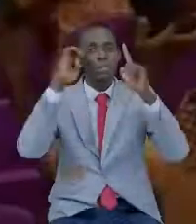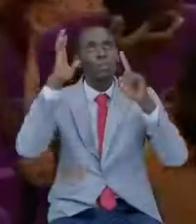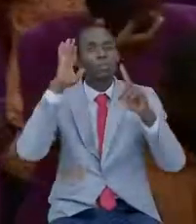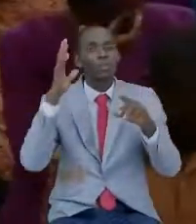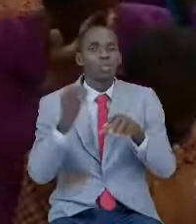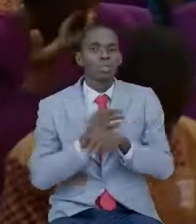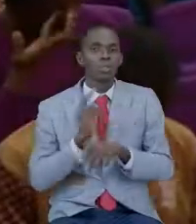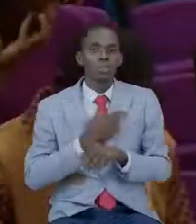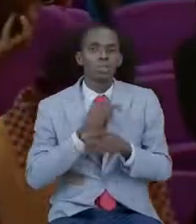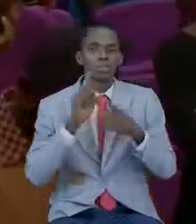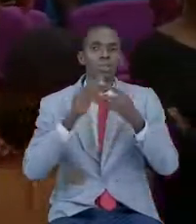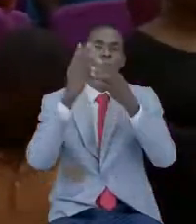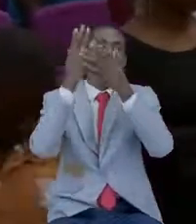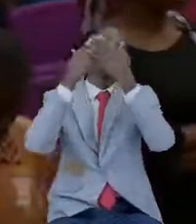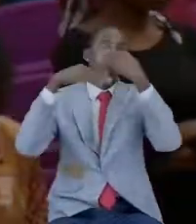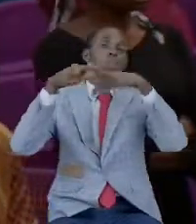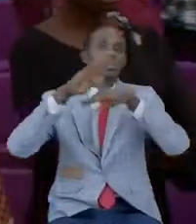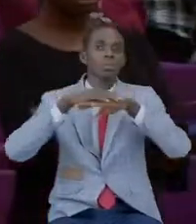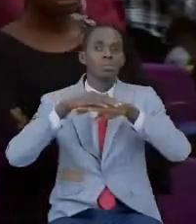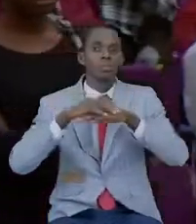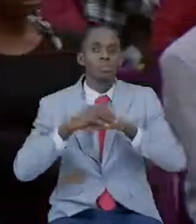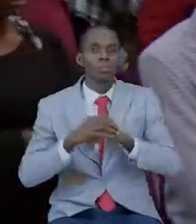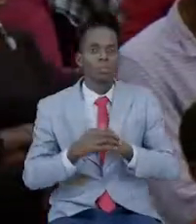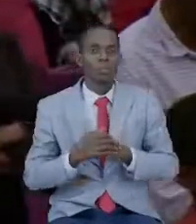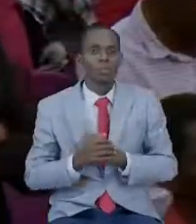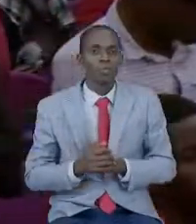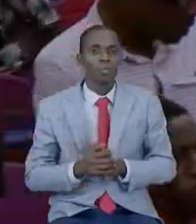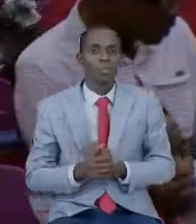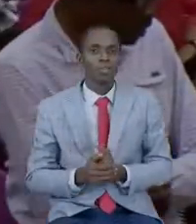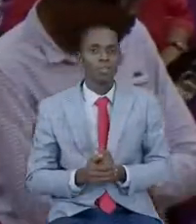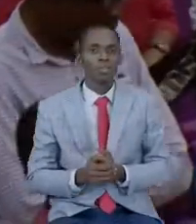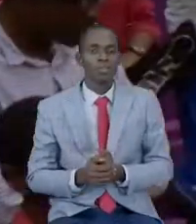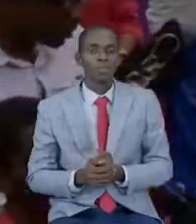Yes. Let's rise up.